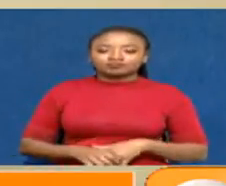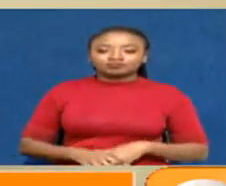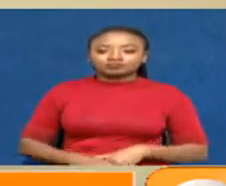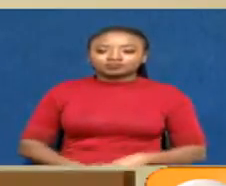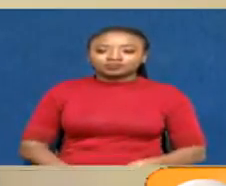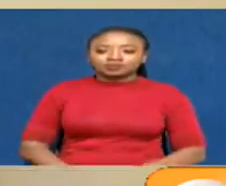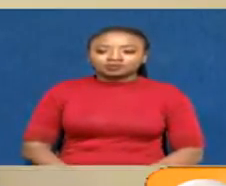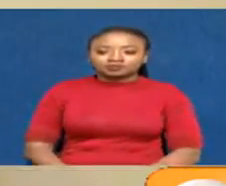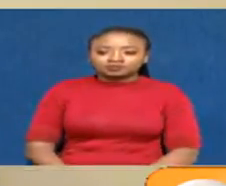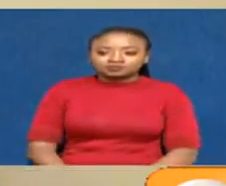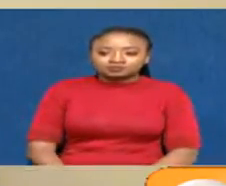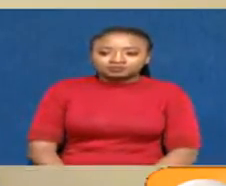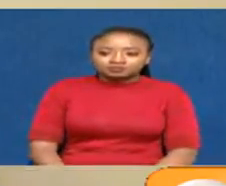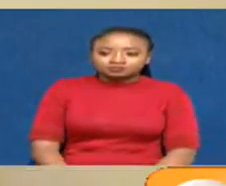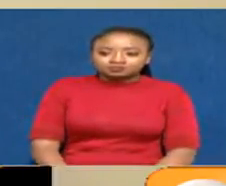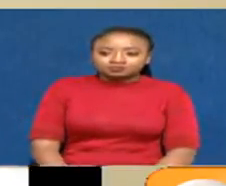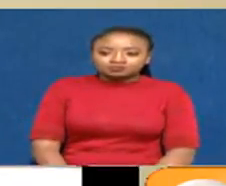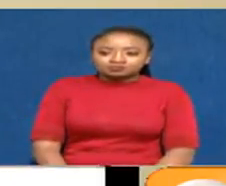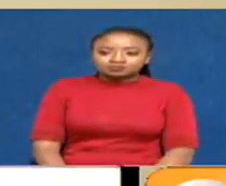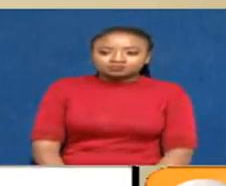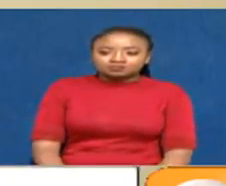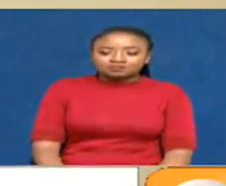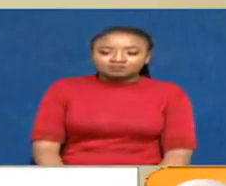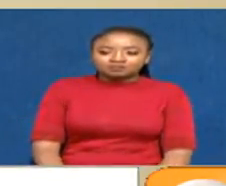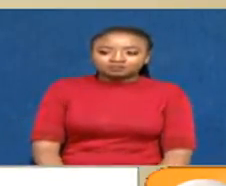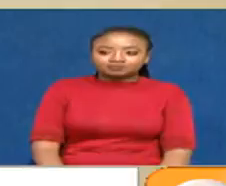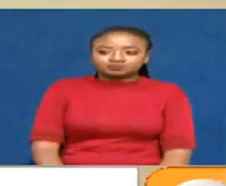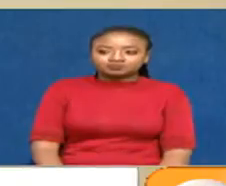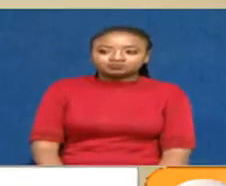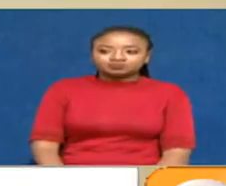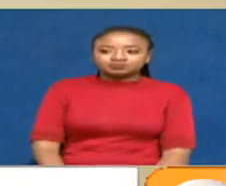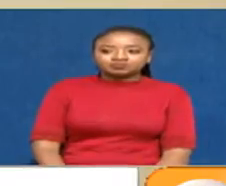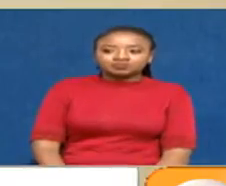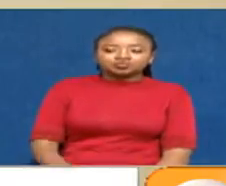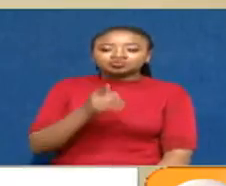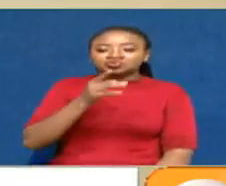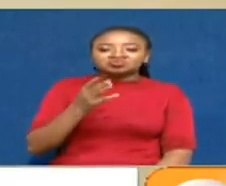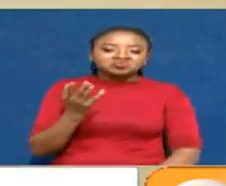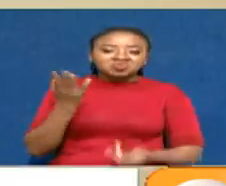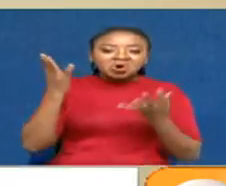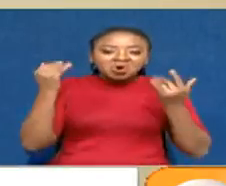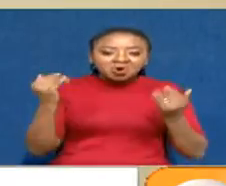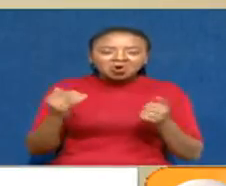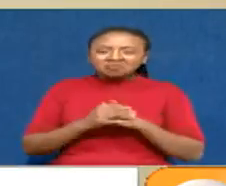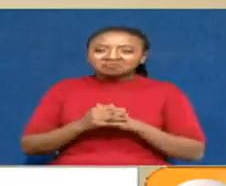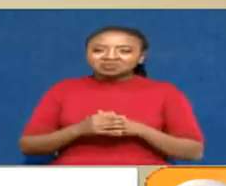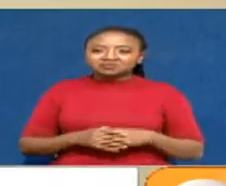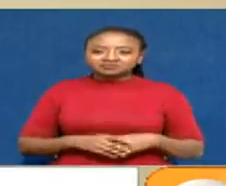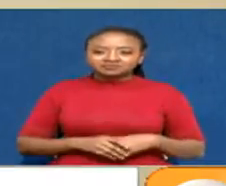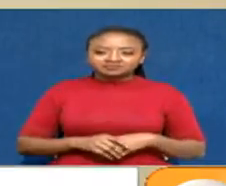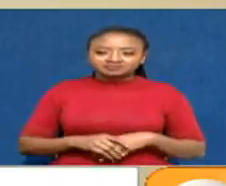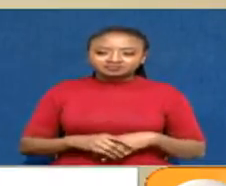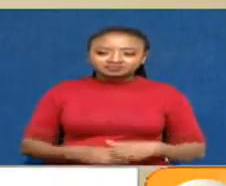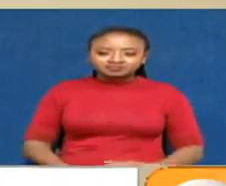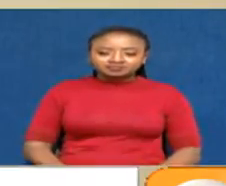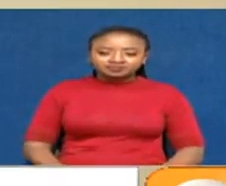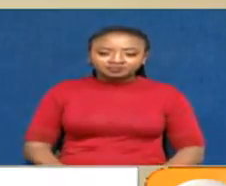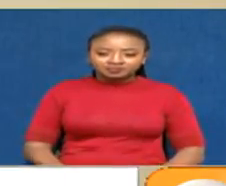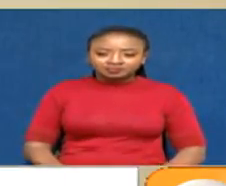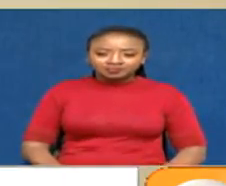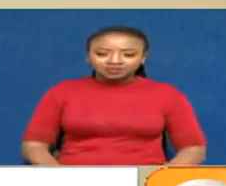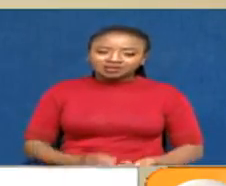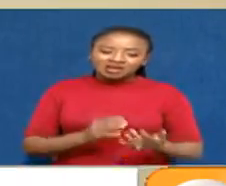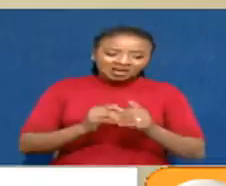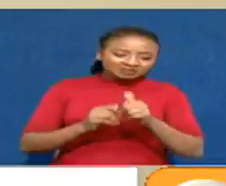unregulated, scenario, and therefore you're relying on some good actors to behave professionally and while others continue to